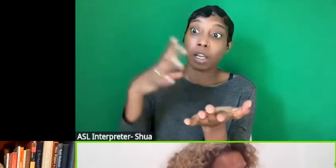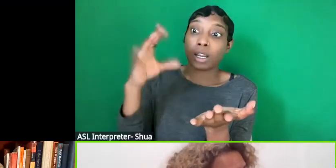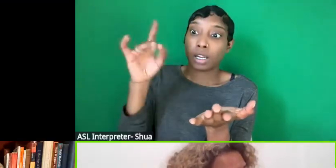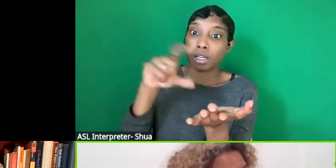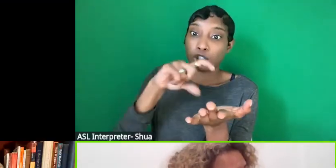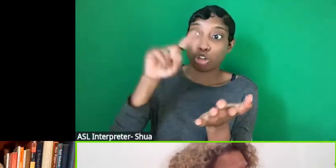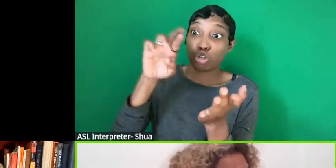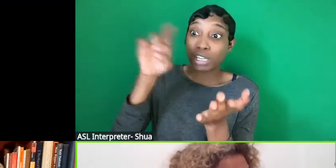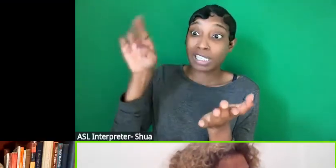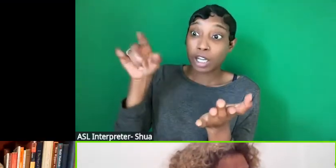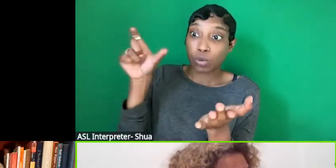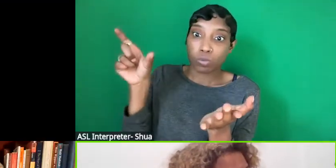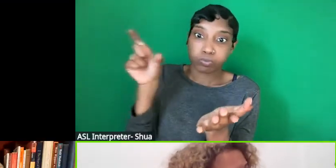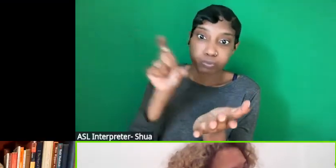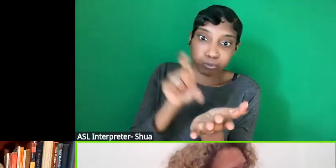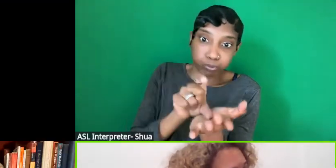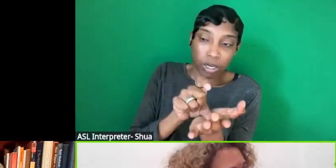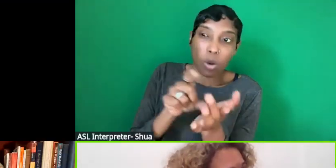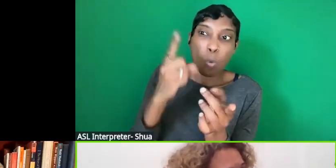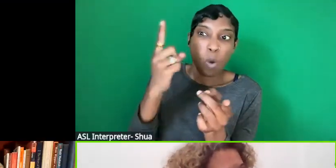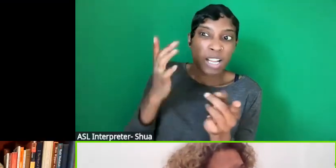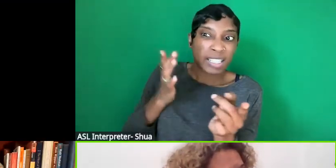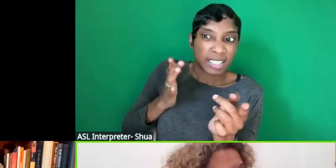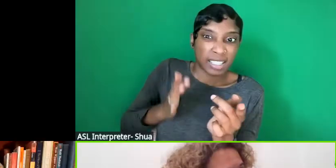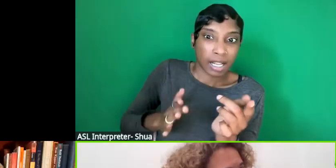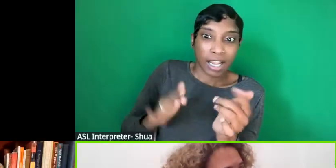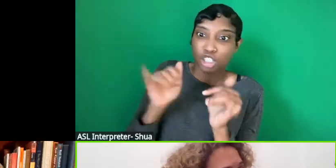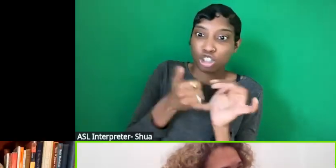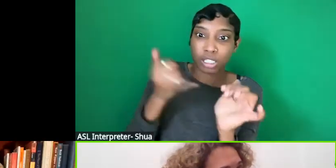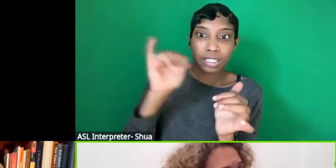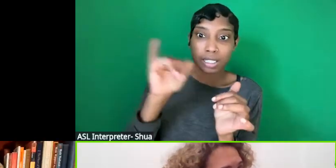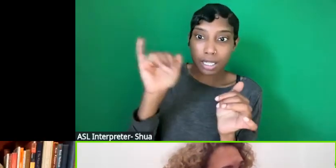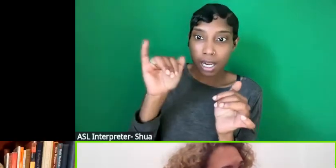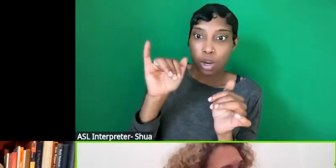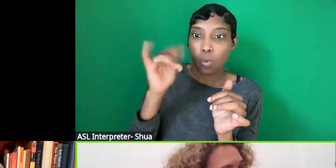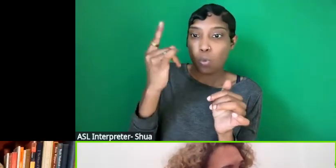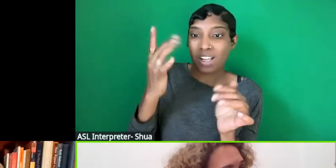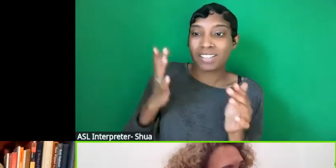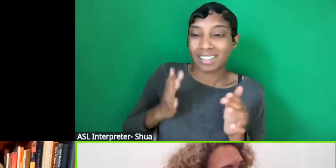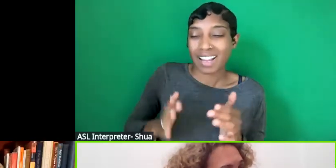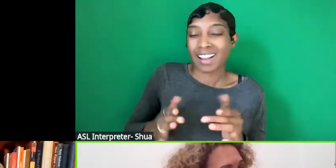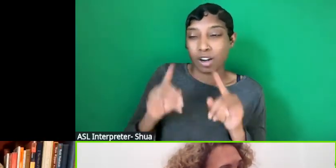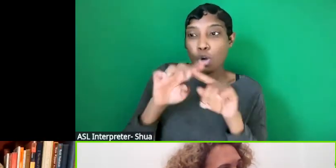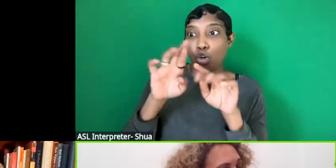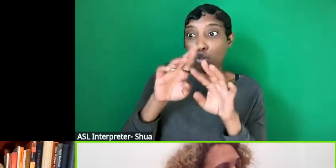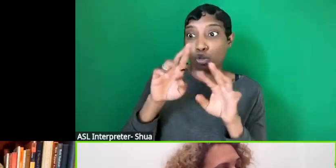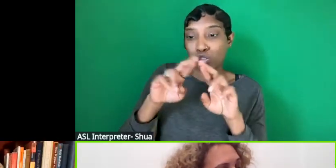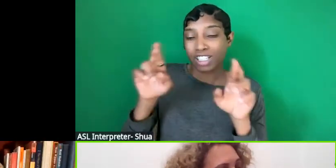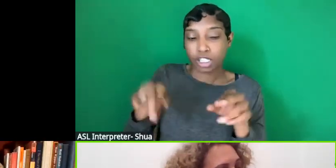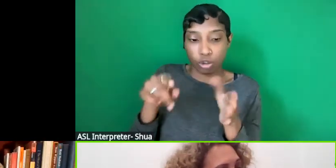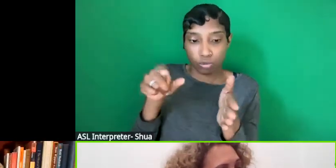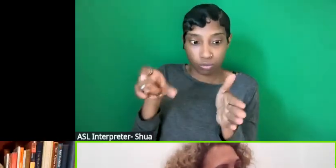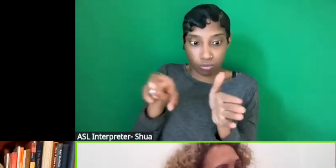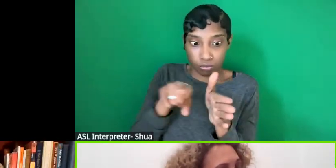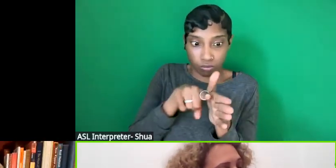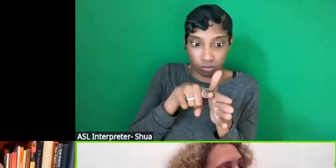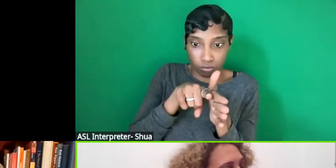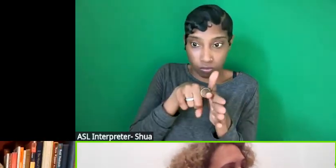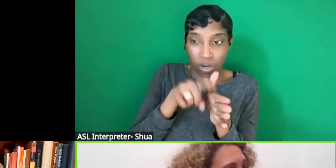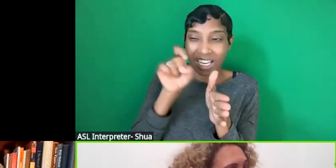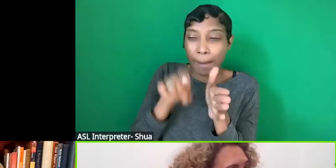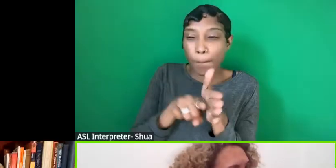stick it to the long side, just like the rectangle. So you're going to kind of mirror the rectangle. If it's not in the right spot, you can move it up a little